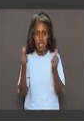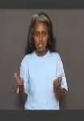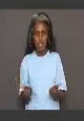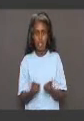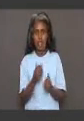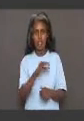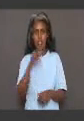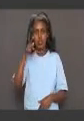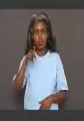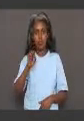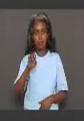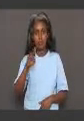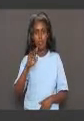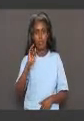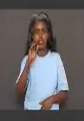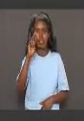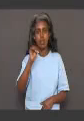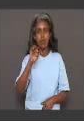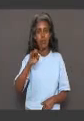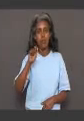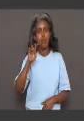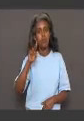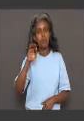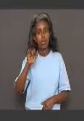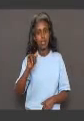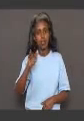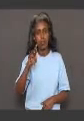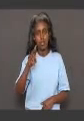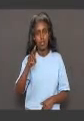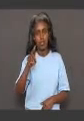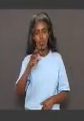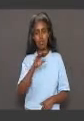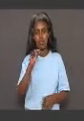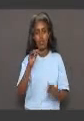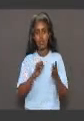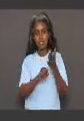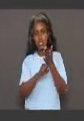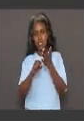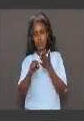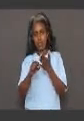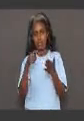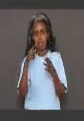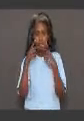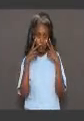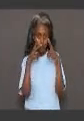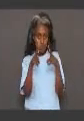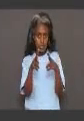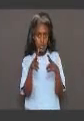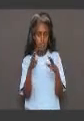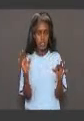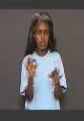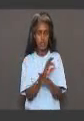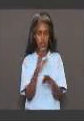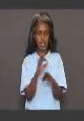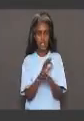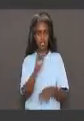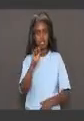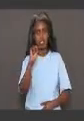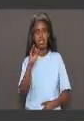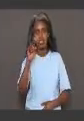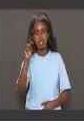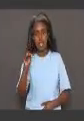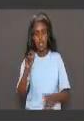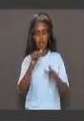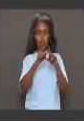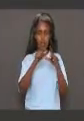perimeter of a segment. You see that it factors in the sign of the